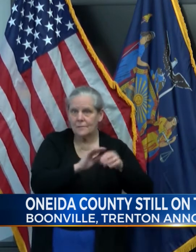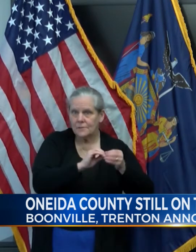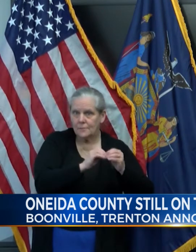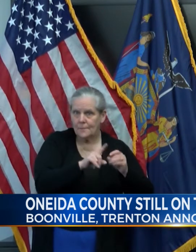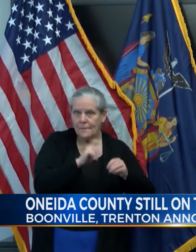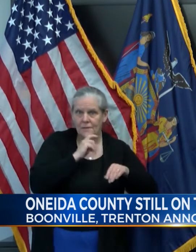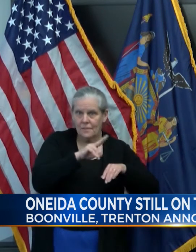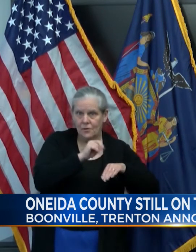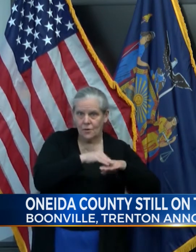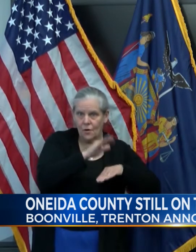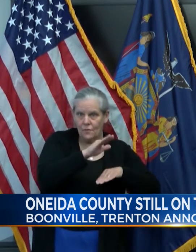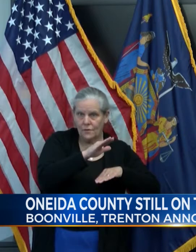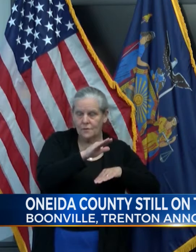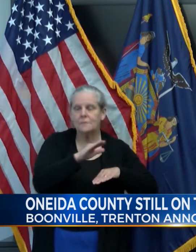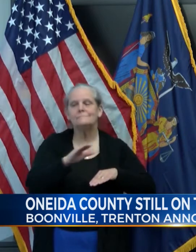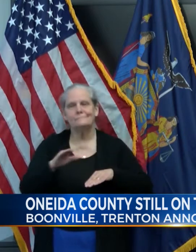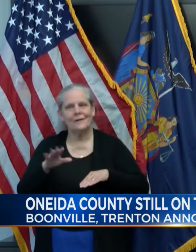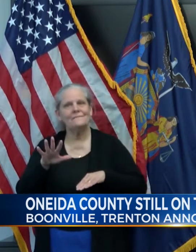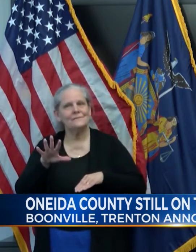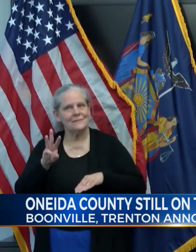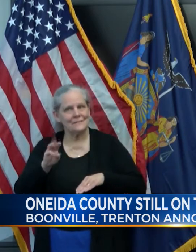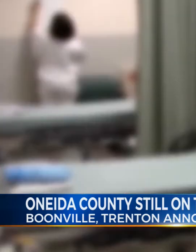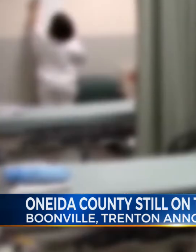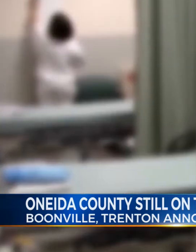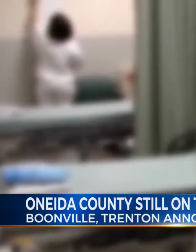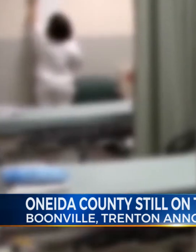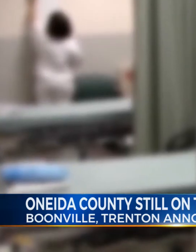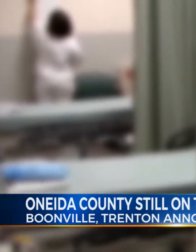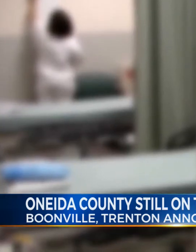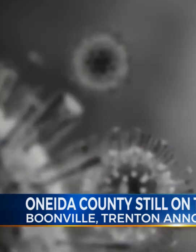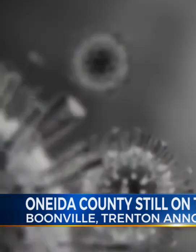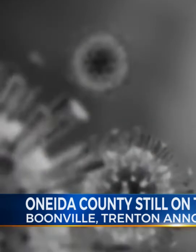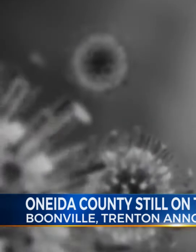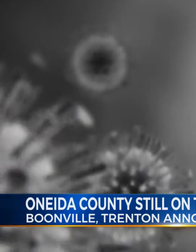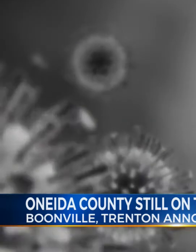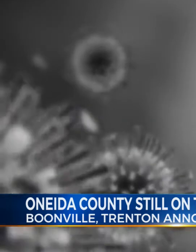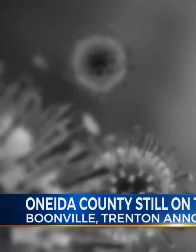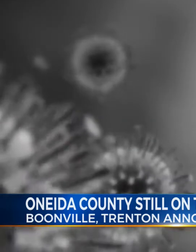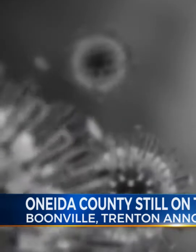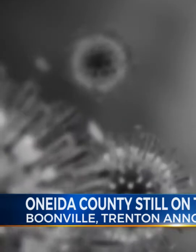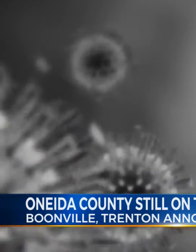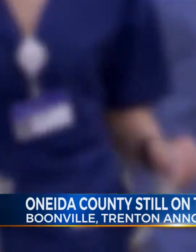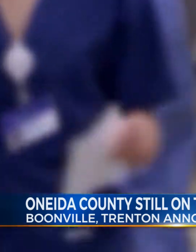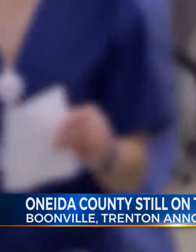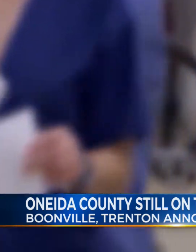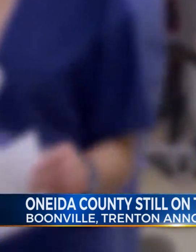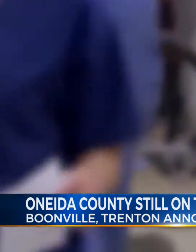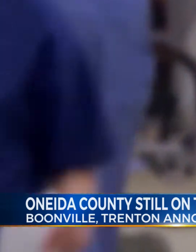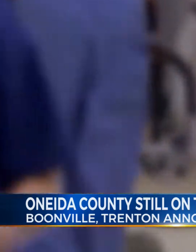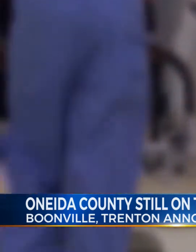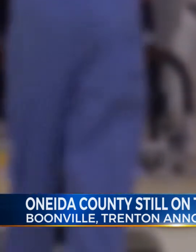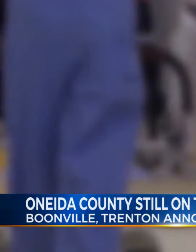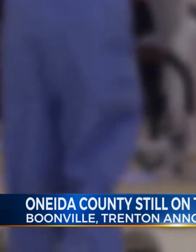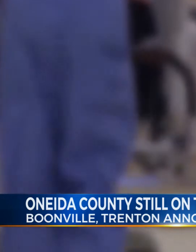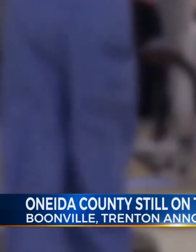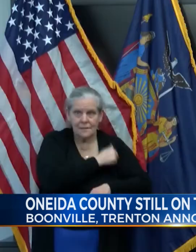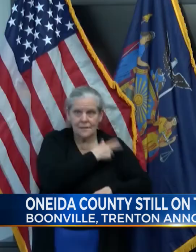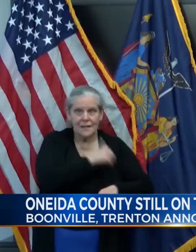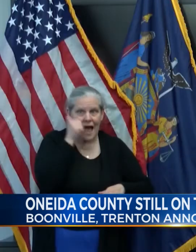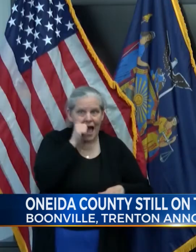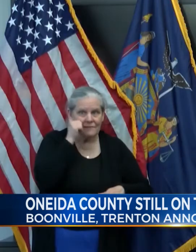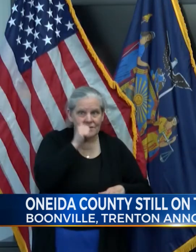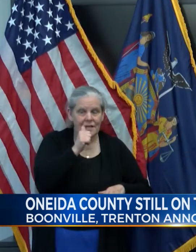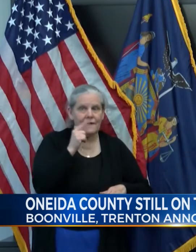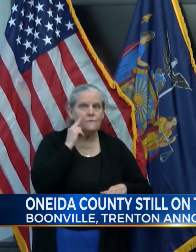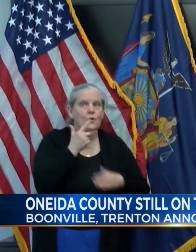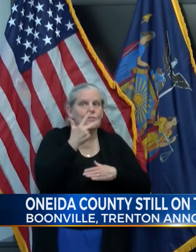have 56% available. We must have less than 2 new hospitalizations a day. On a